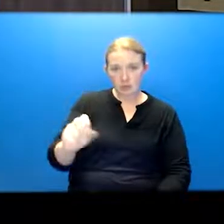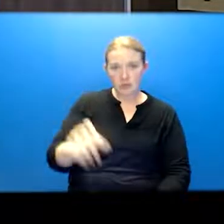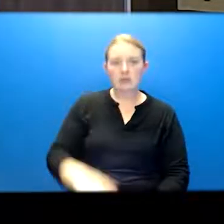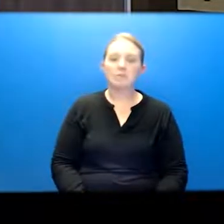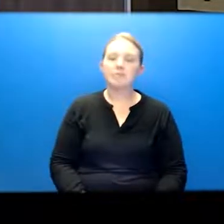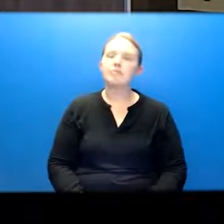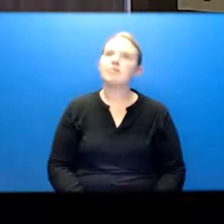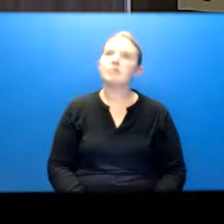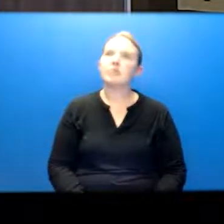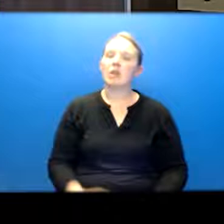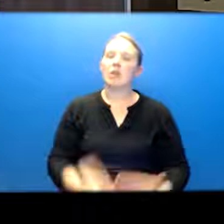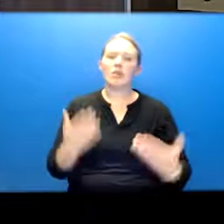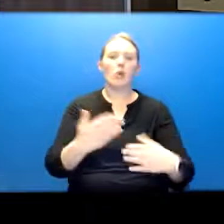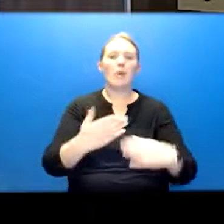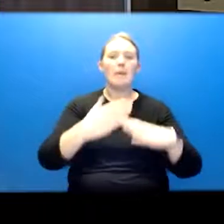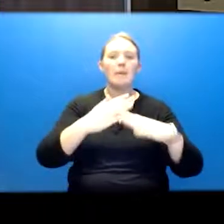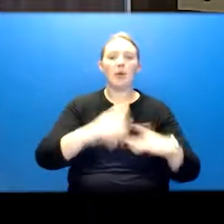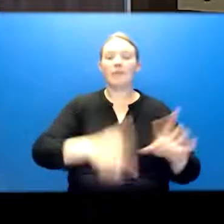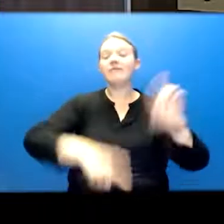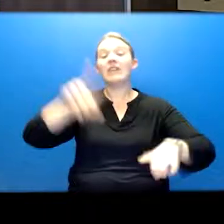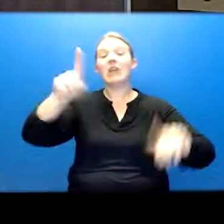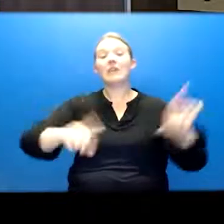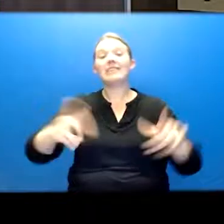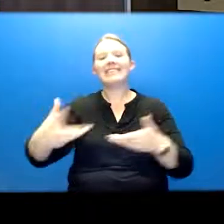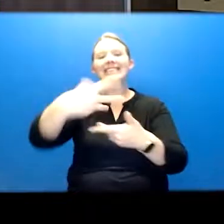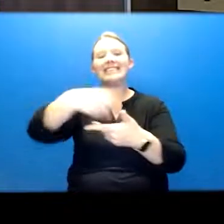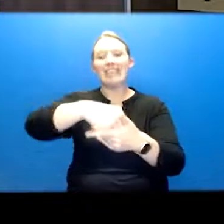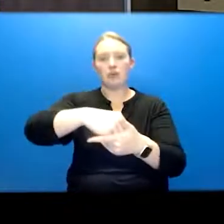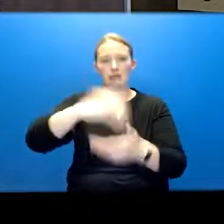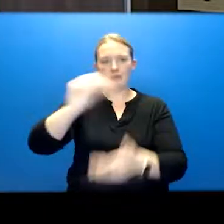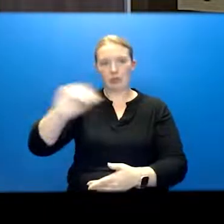we have various engagement rates throughout care.